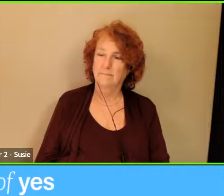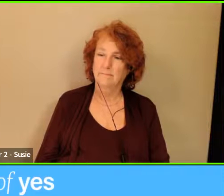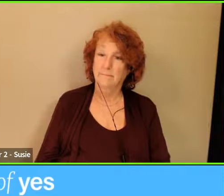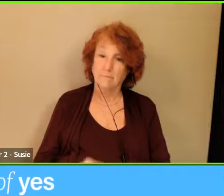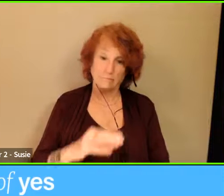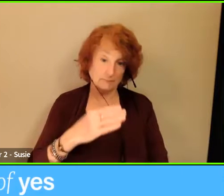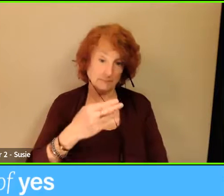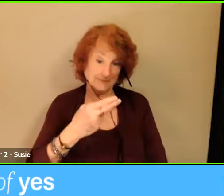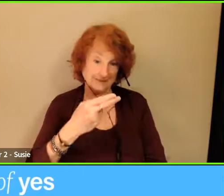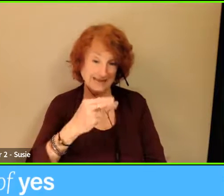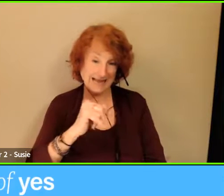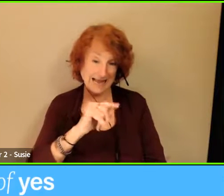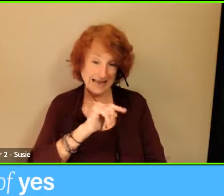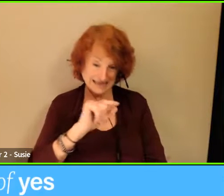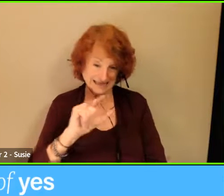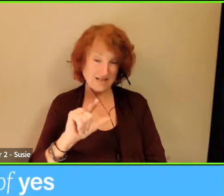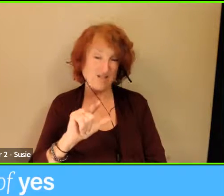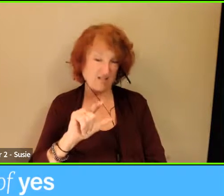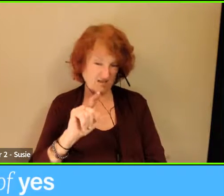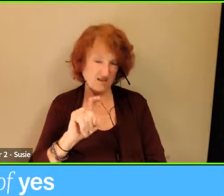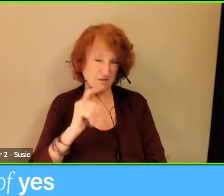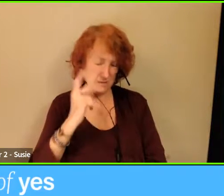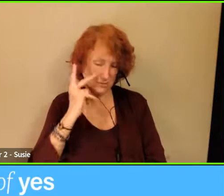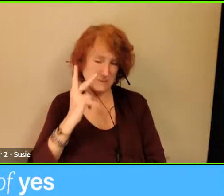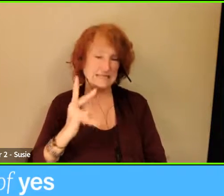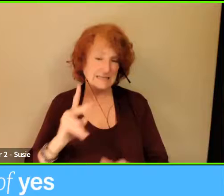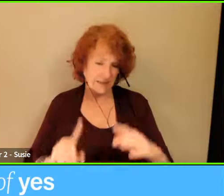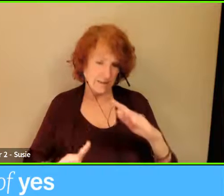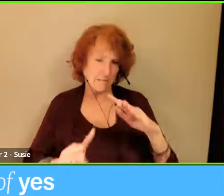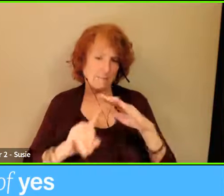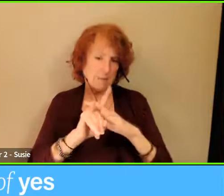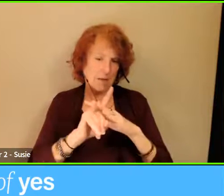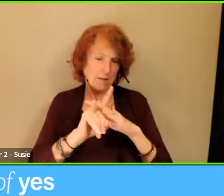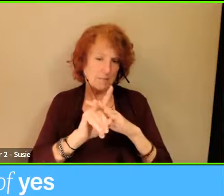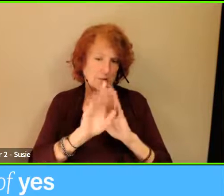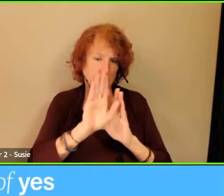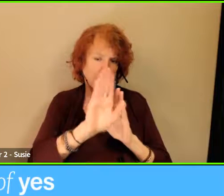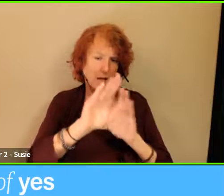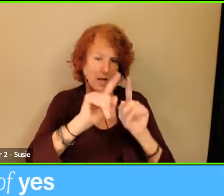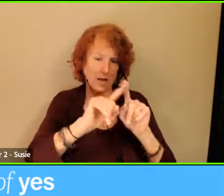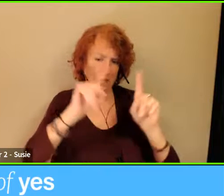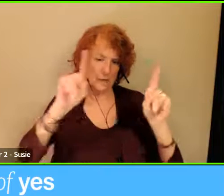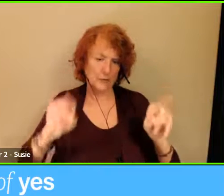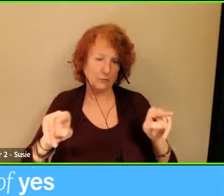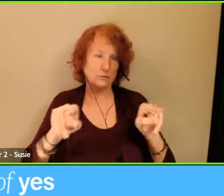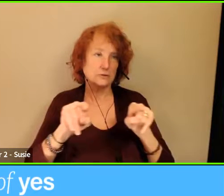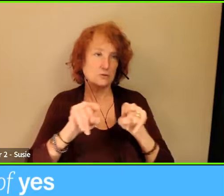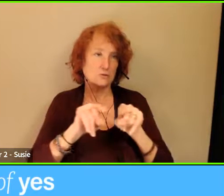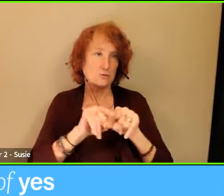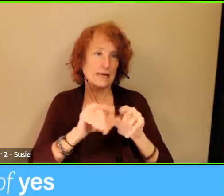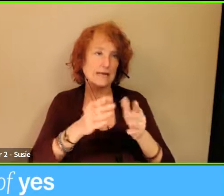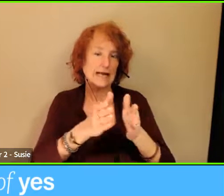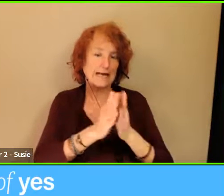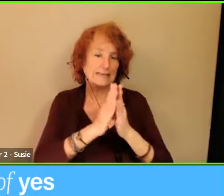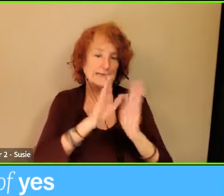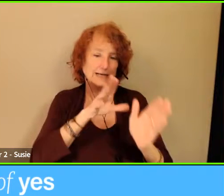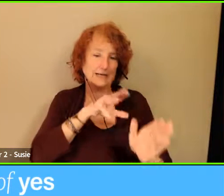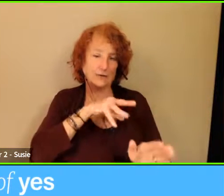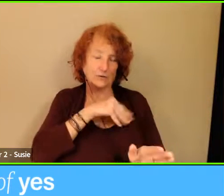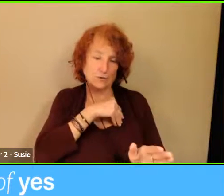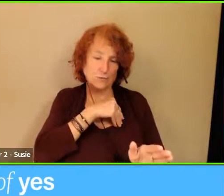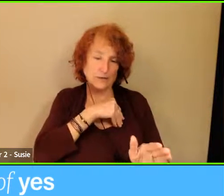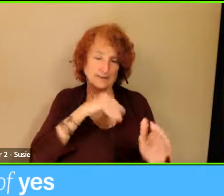Hazel, you should be seeing a pop-up on your screen, asking you to accept promotion